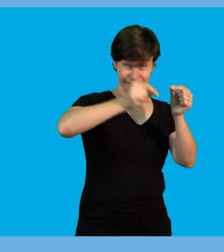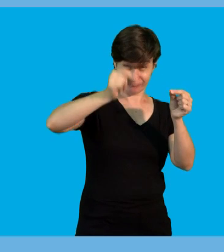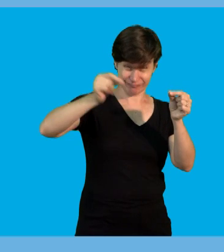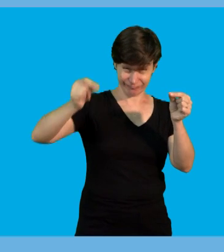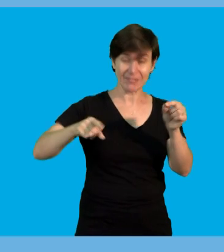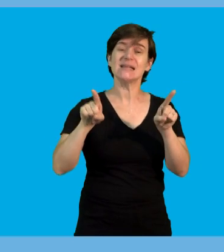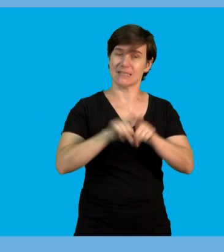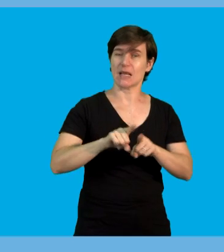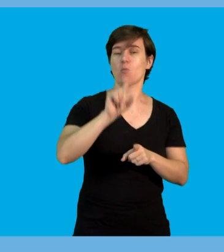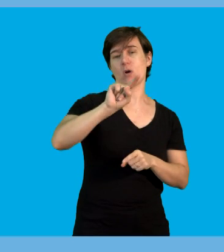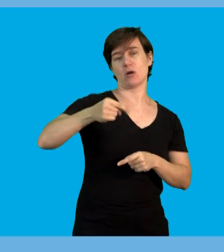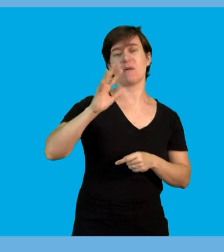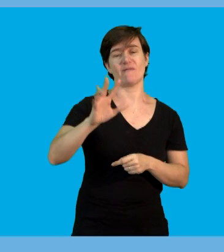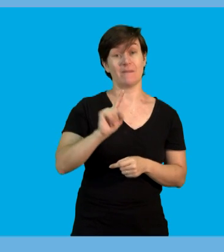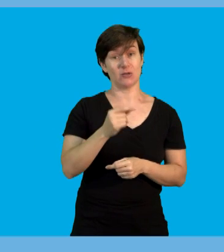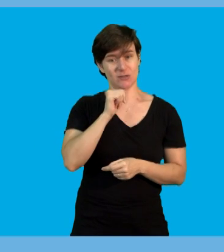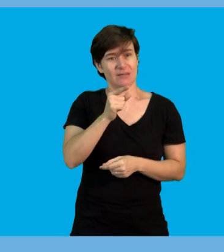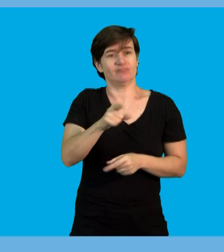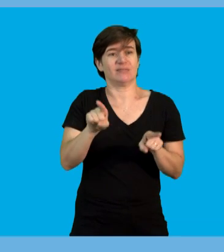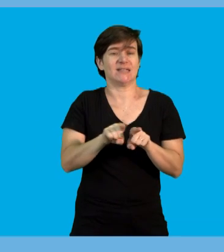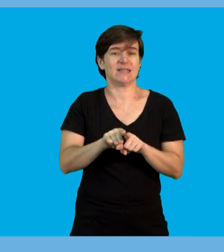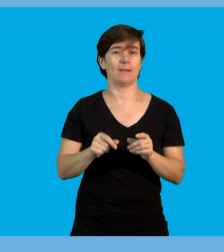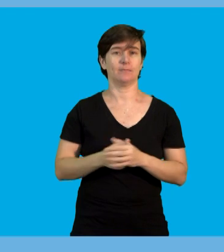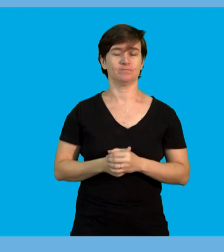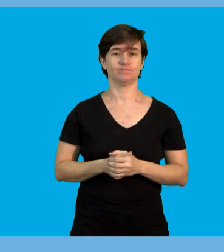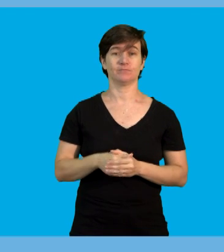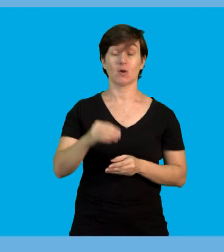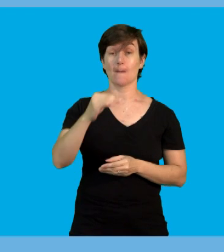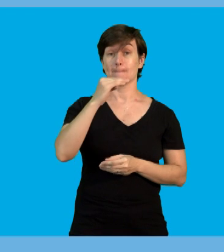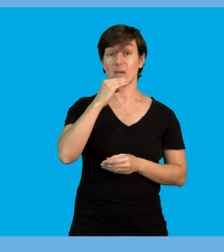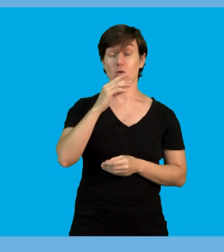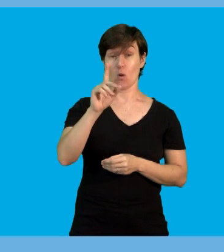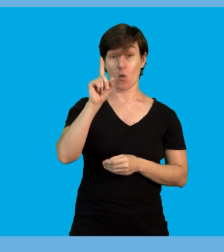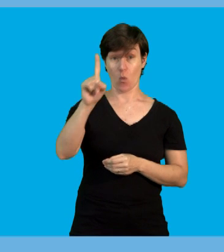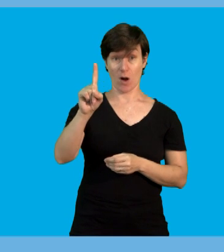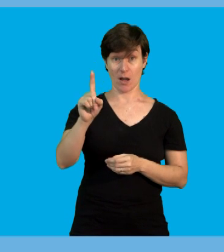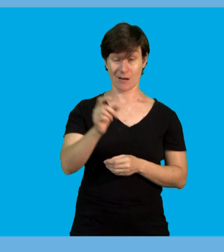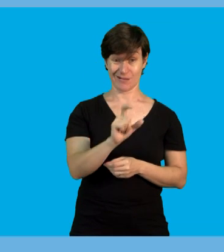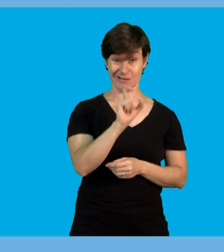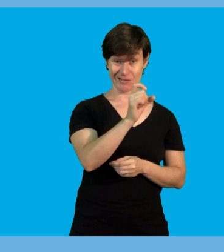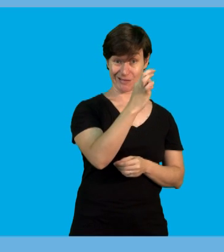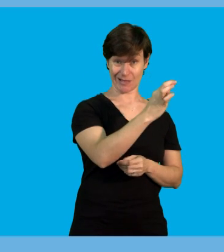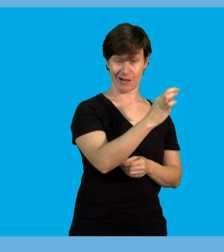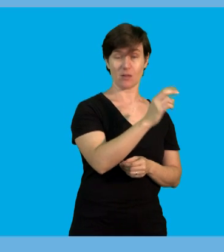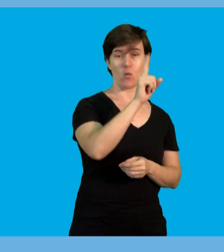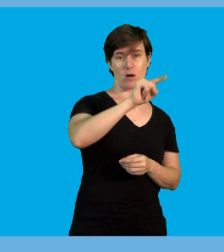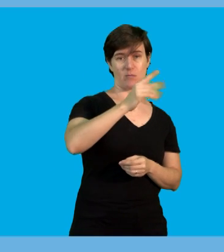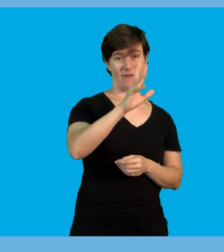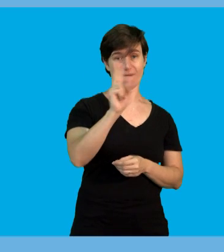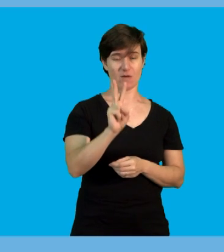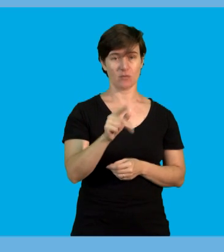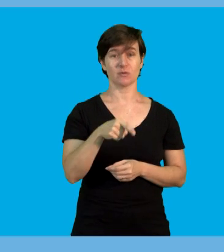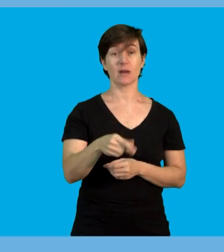of 1,5. So one cell is going to have an EMF of 1,5